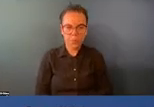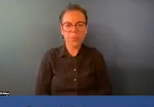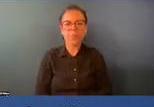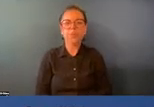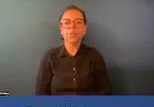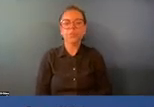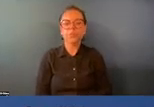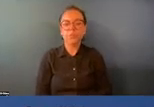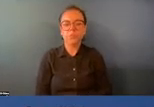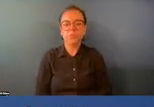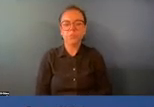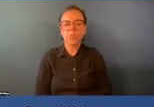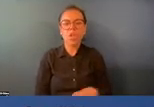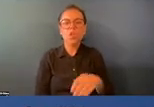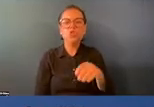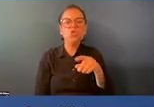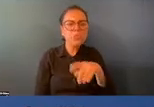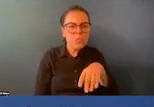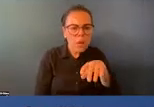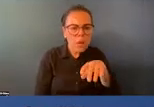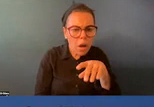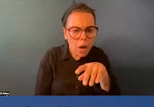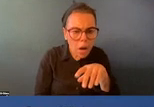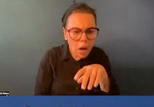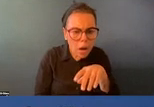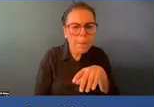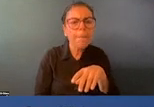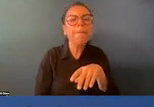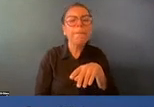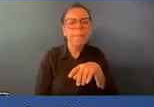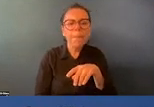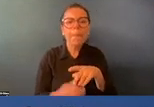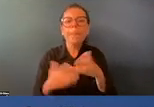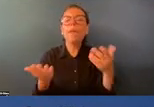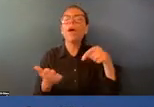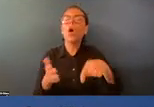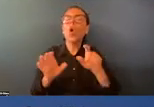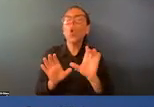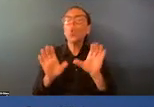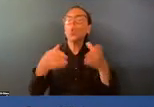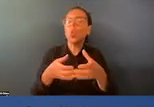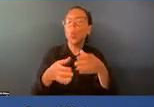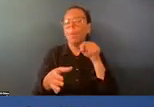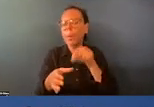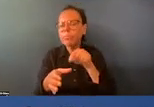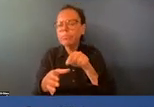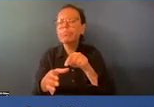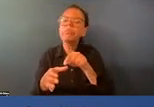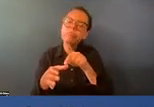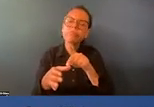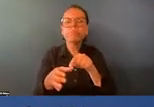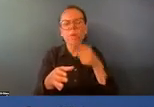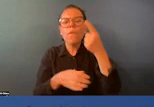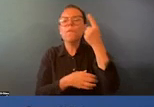Tajikistan. She is an official speaker person and reporter for the media, government, and institution